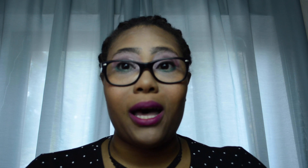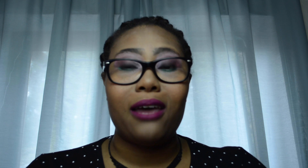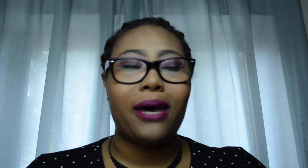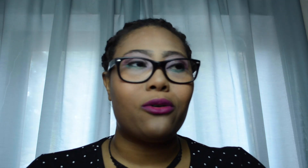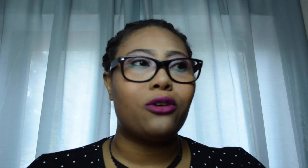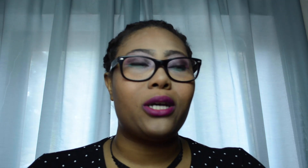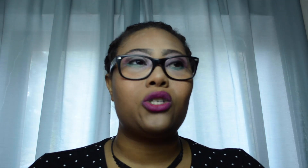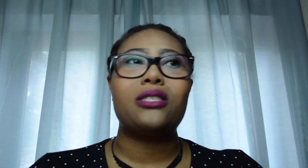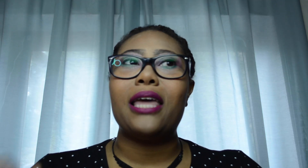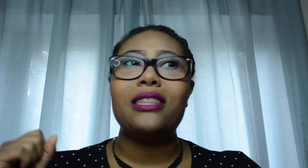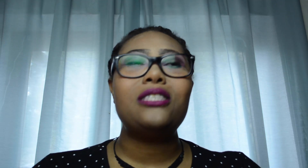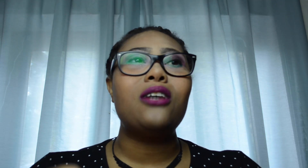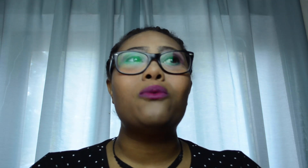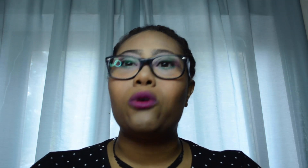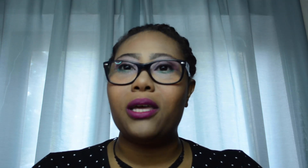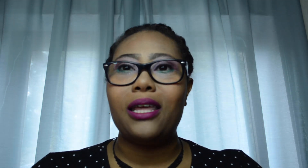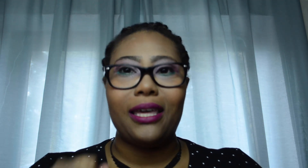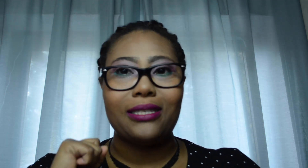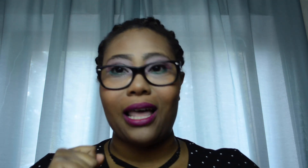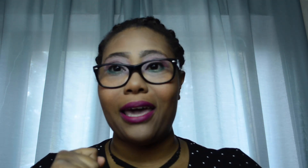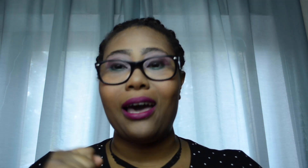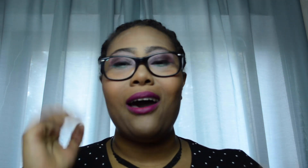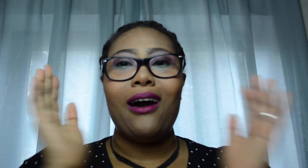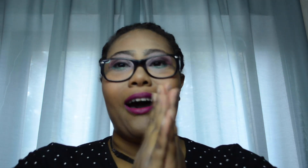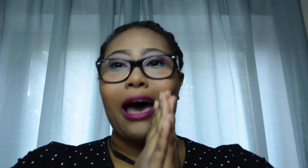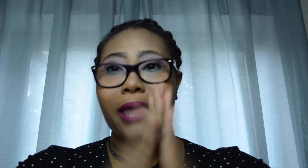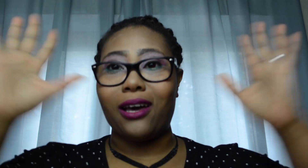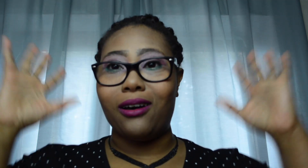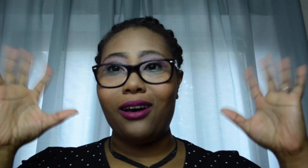psychology behind microaggressions. And this young woman is like,